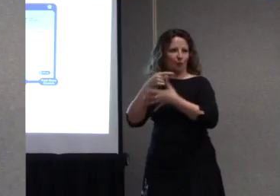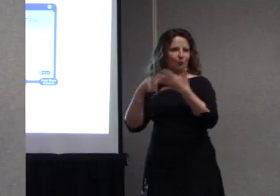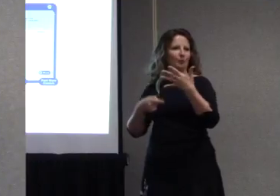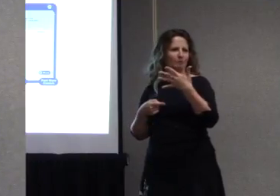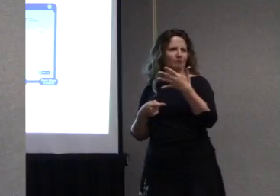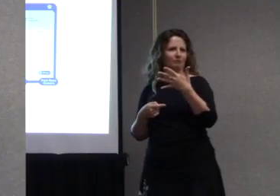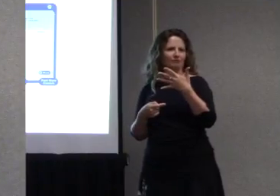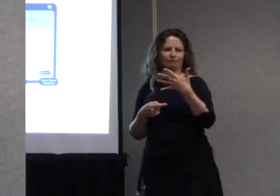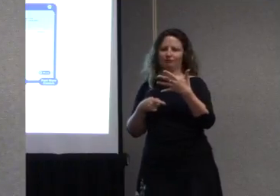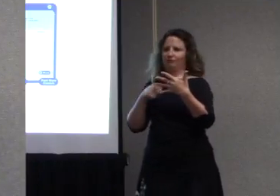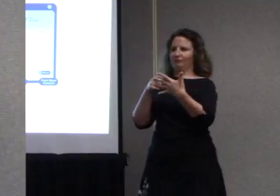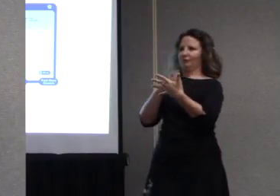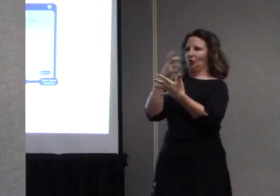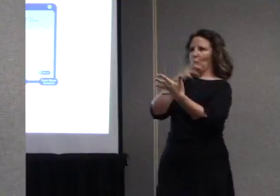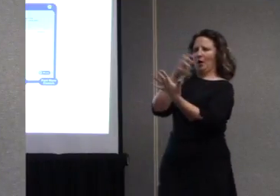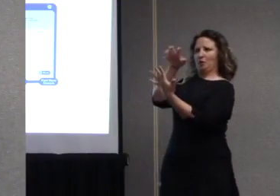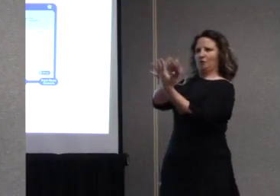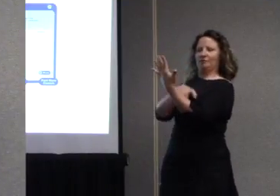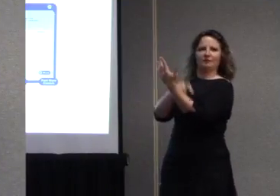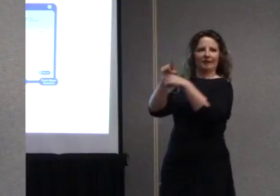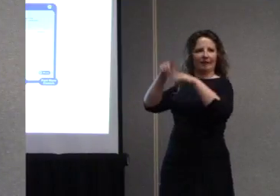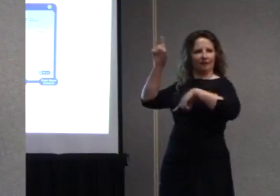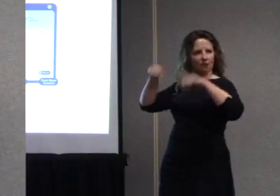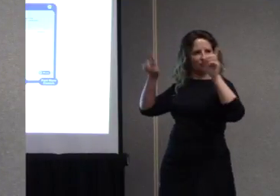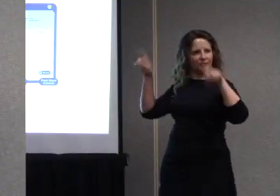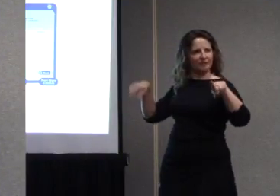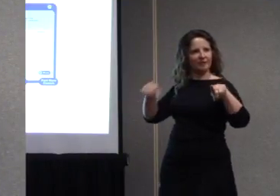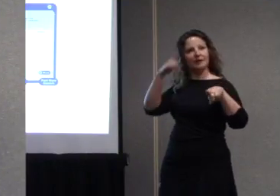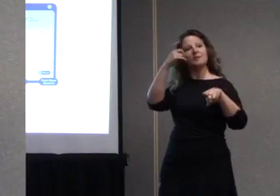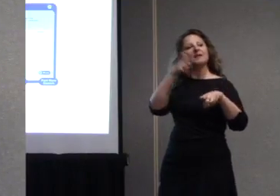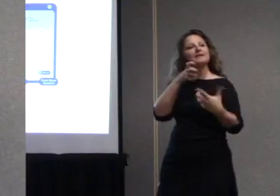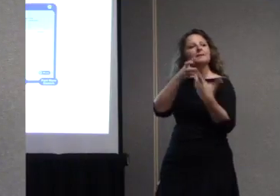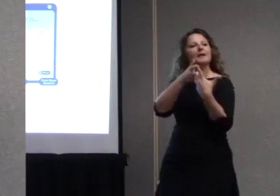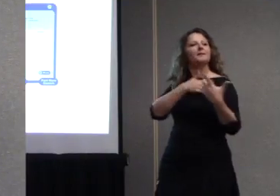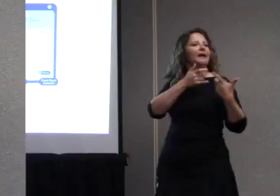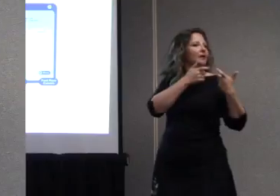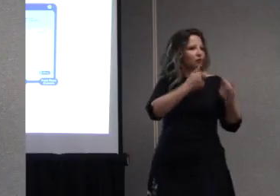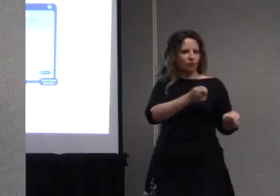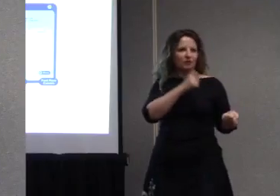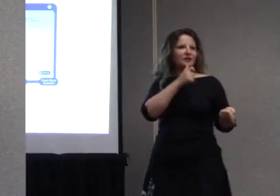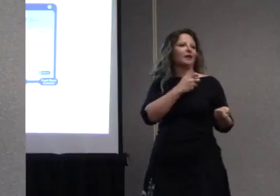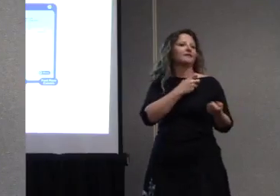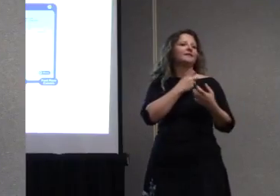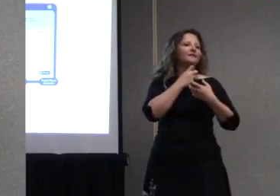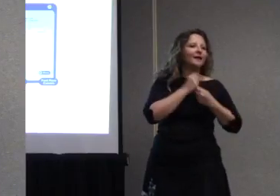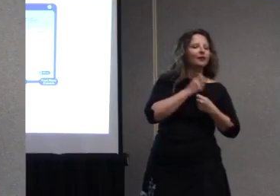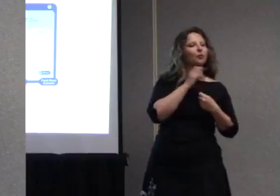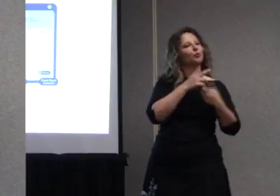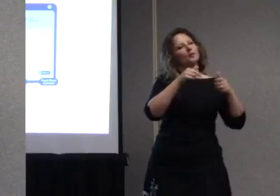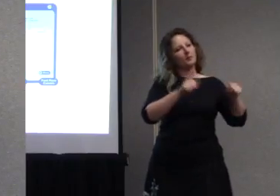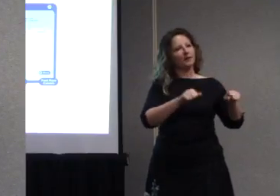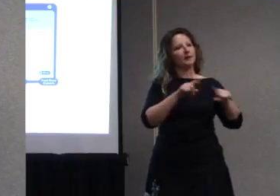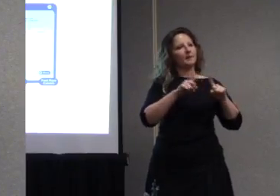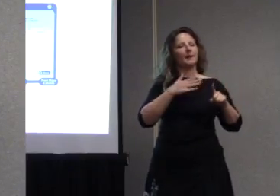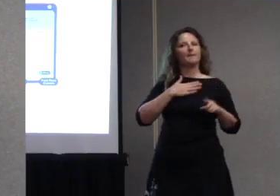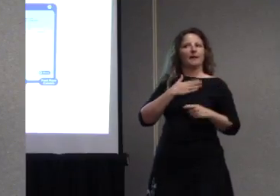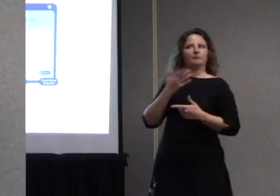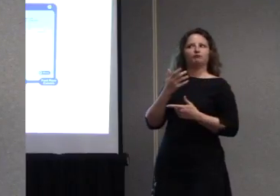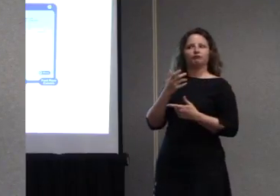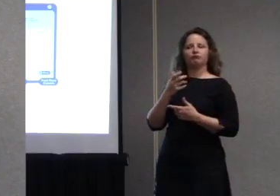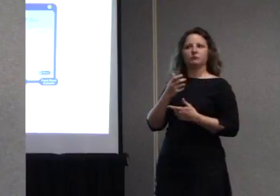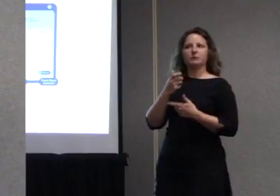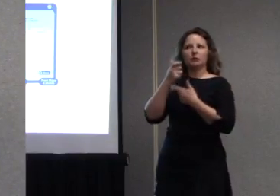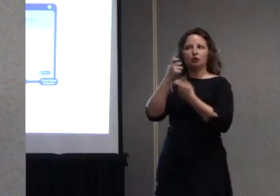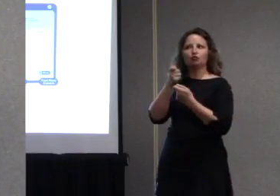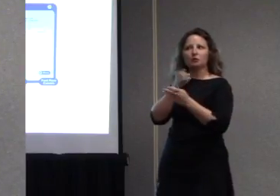other recreational jobs. Boy, that's pretty diverse. Well, that's based on interest, not values, not abilities, but on interest.